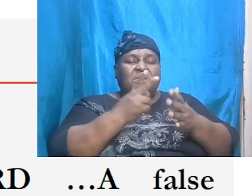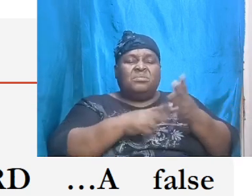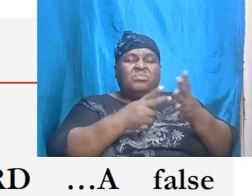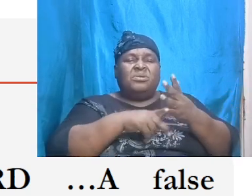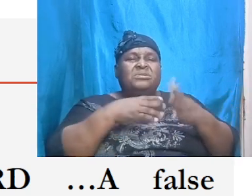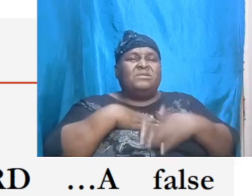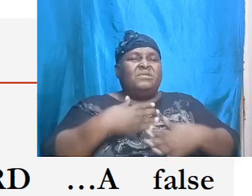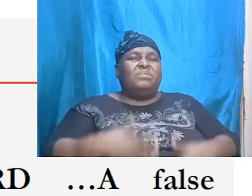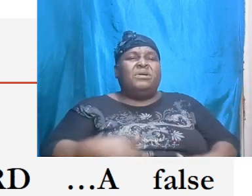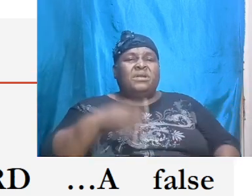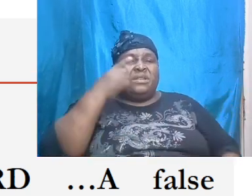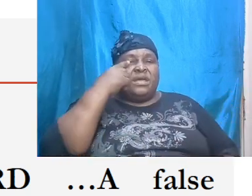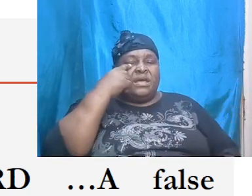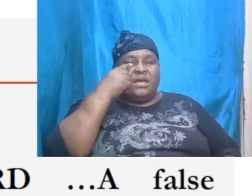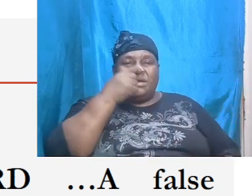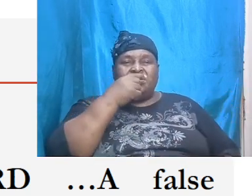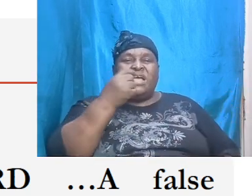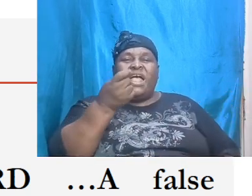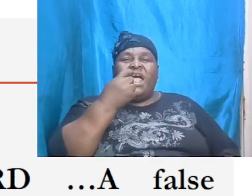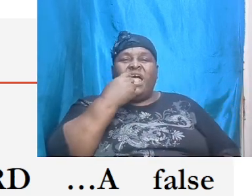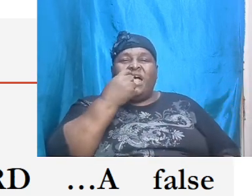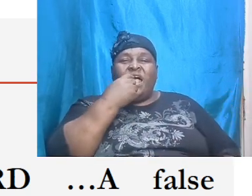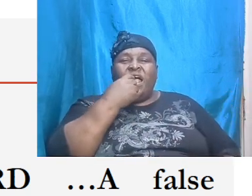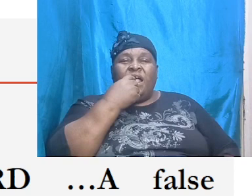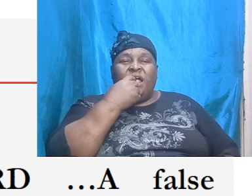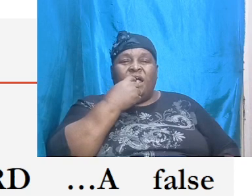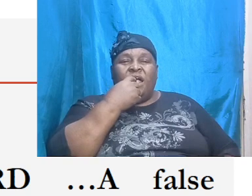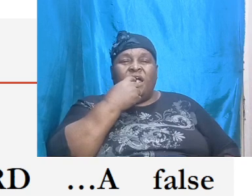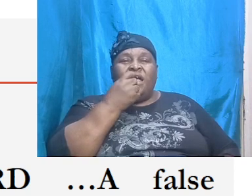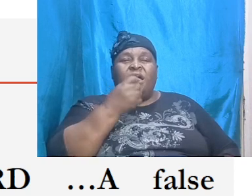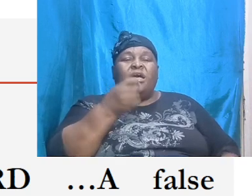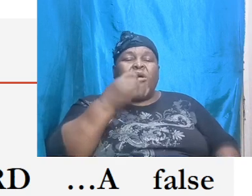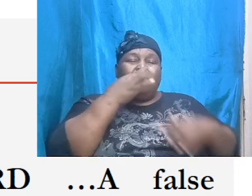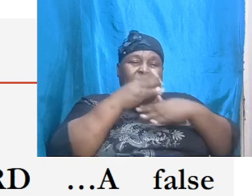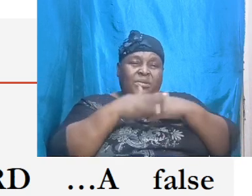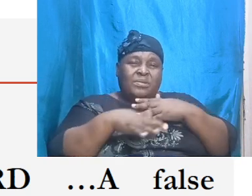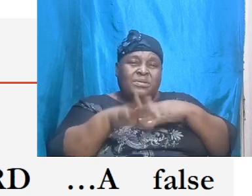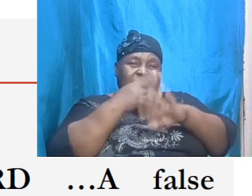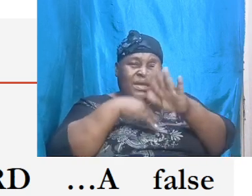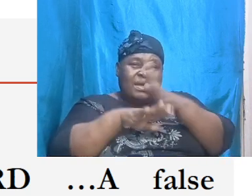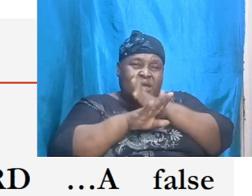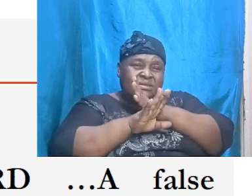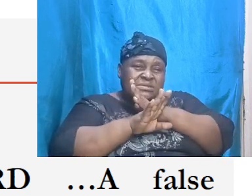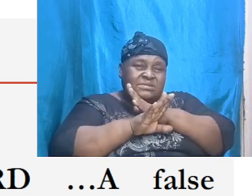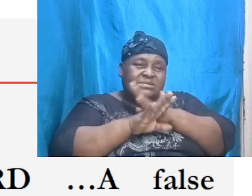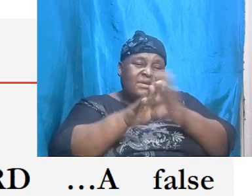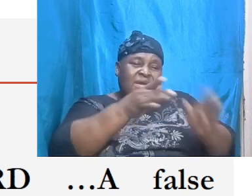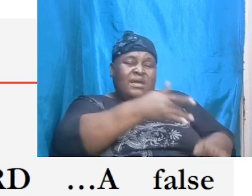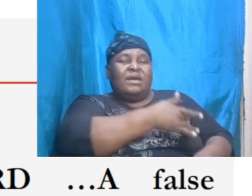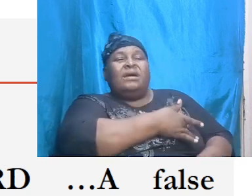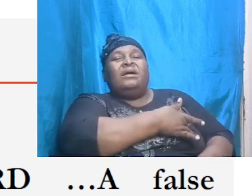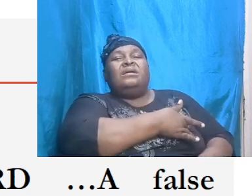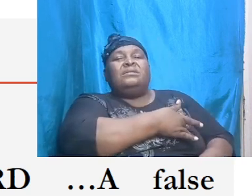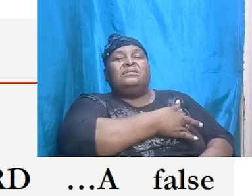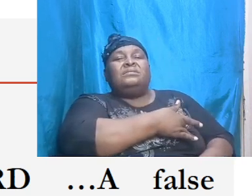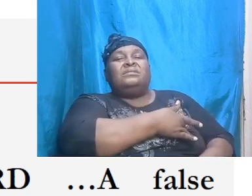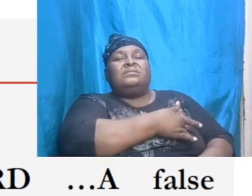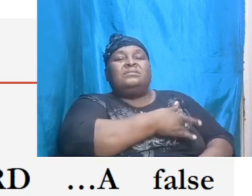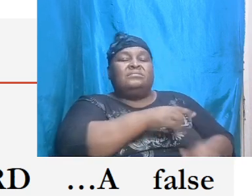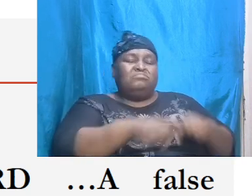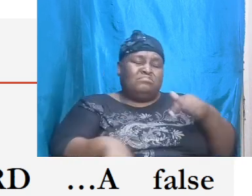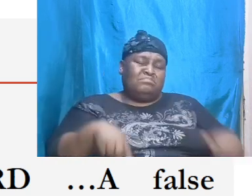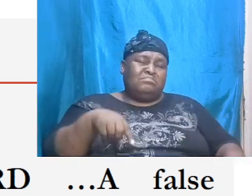Look, the eyes, the tongue, have to do with blood, hands, talk about heart, talk about